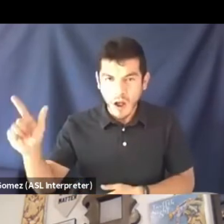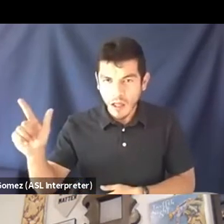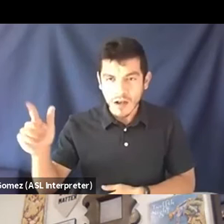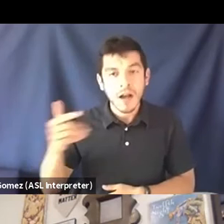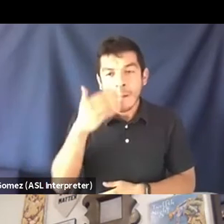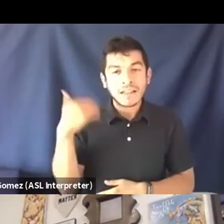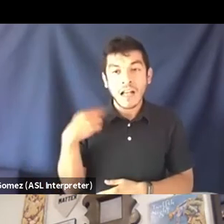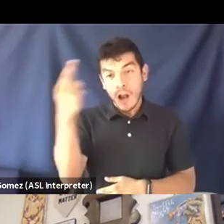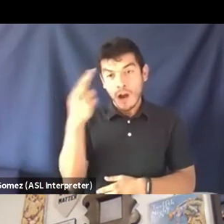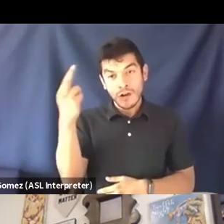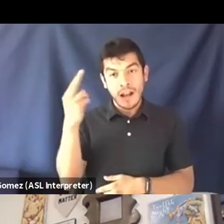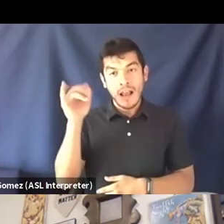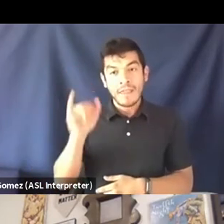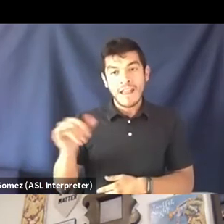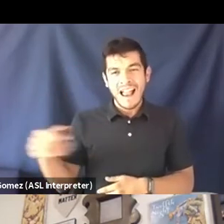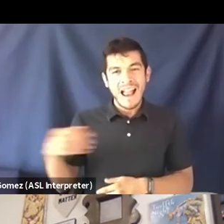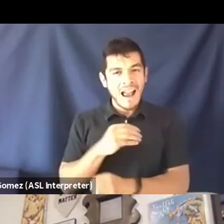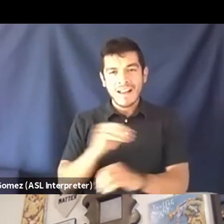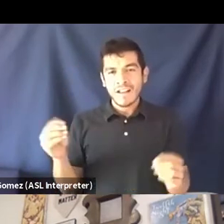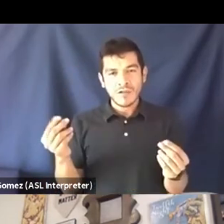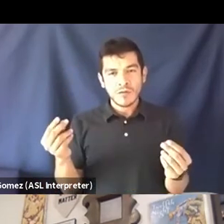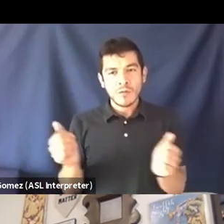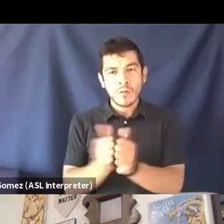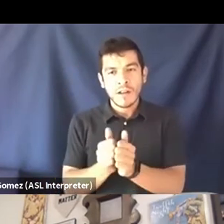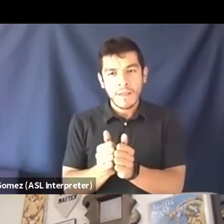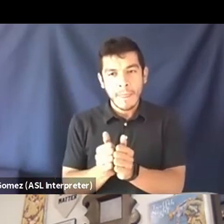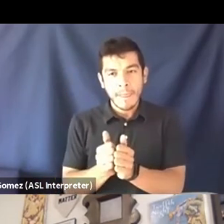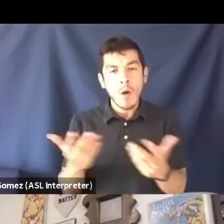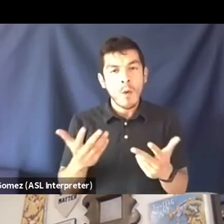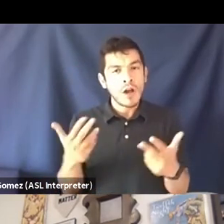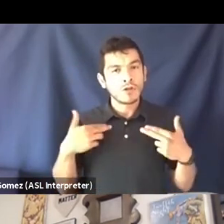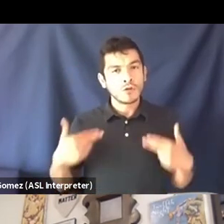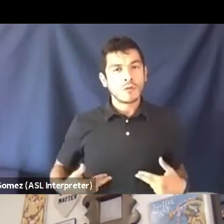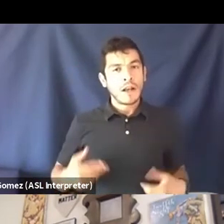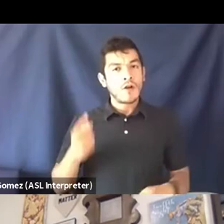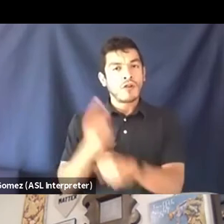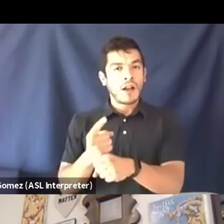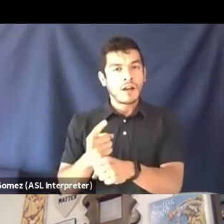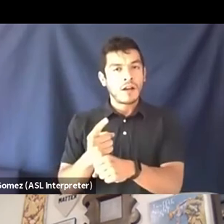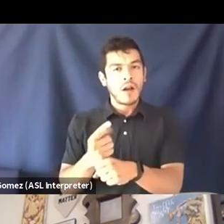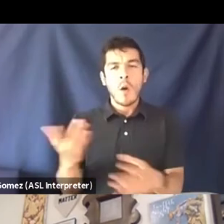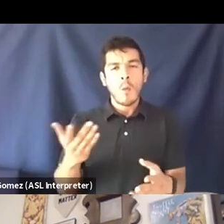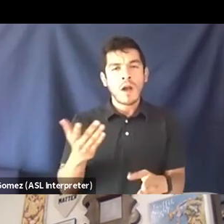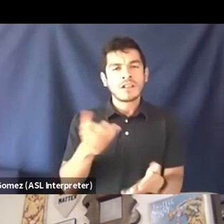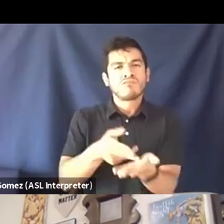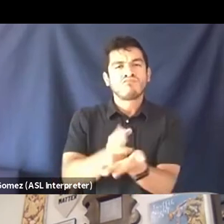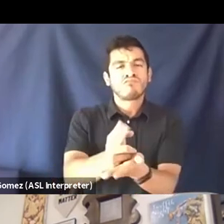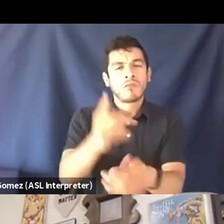because I realize that it has nothing to do with was humanly right, was morally